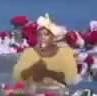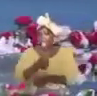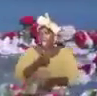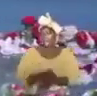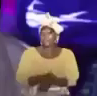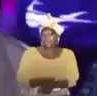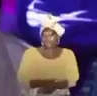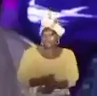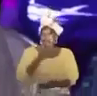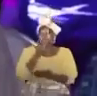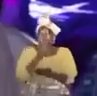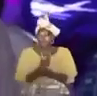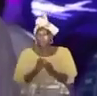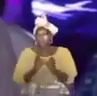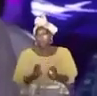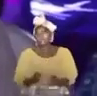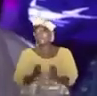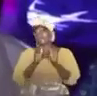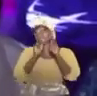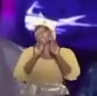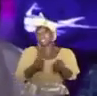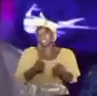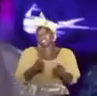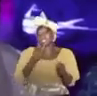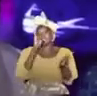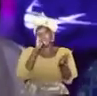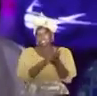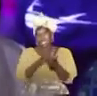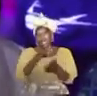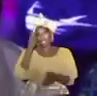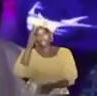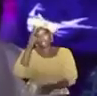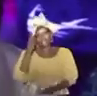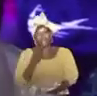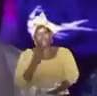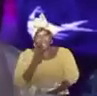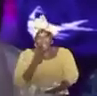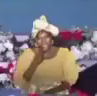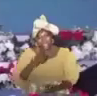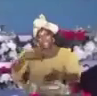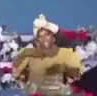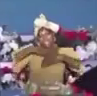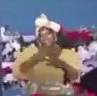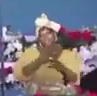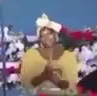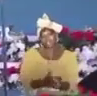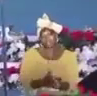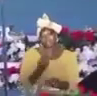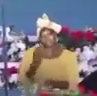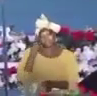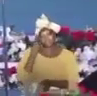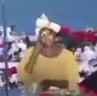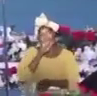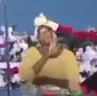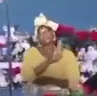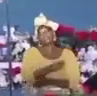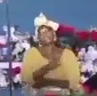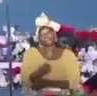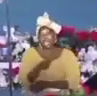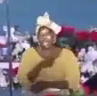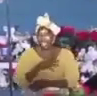certain privileges that their parents created for them. Parents have abused certain privileges that they